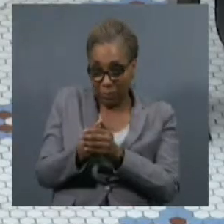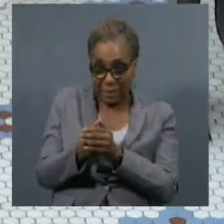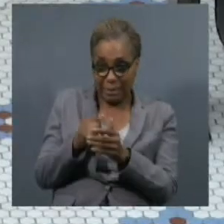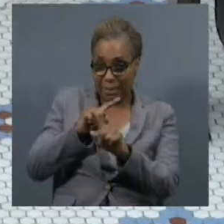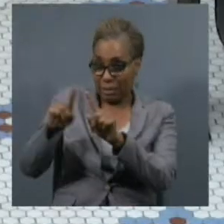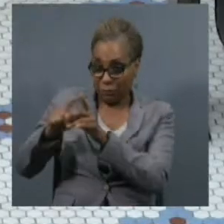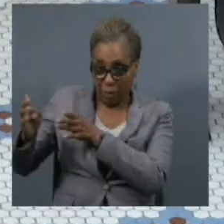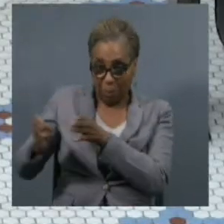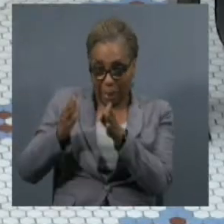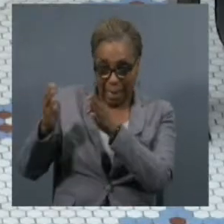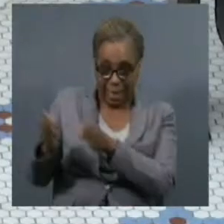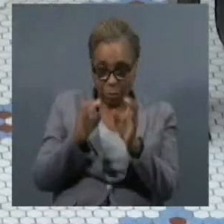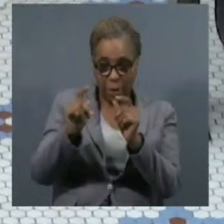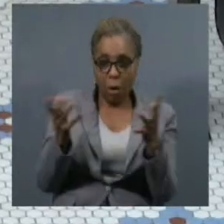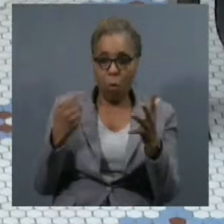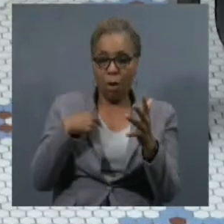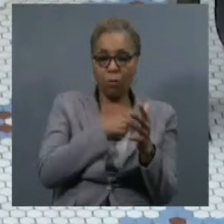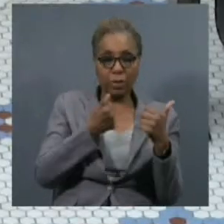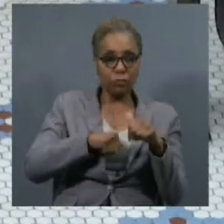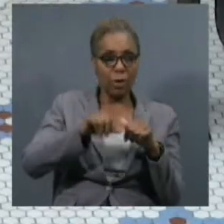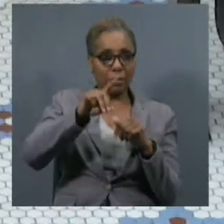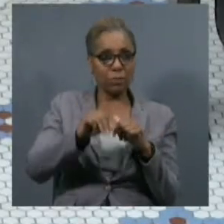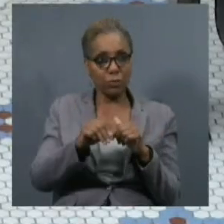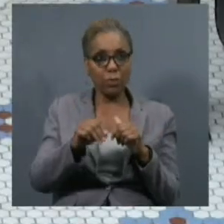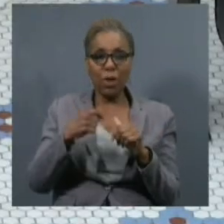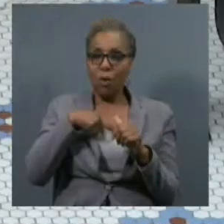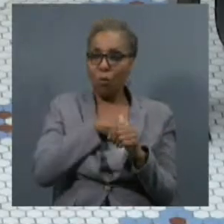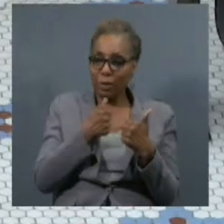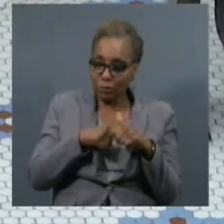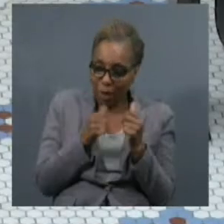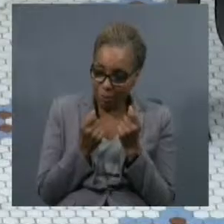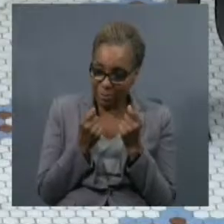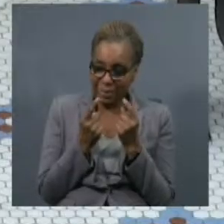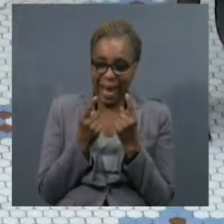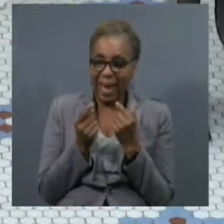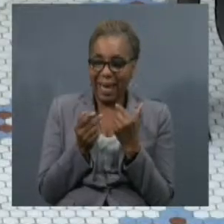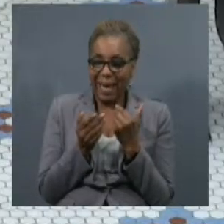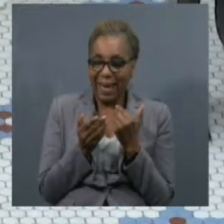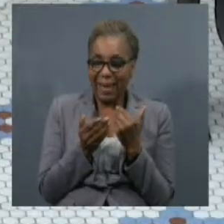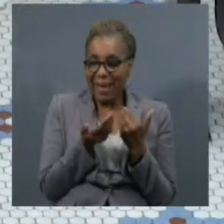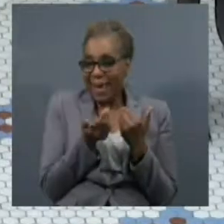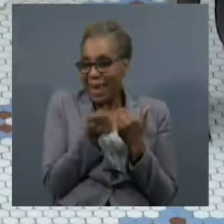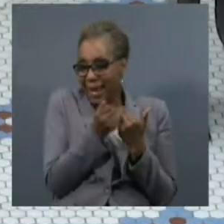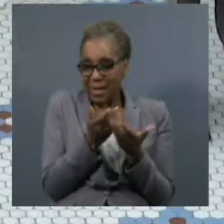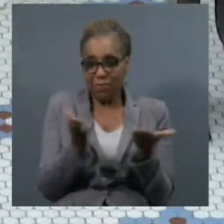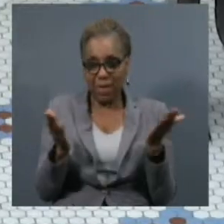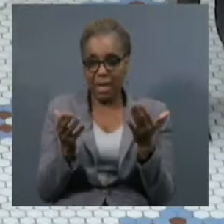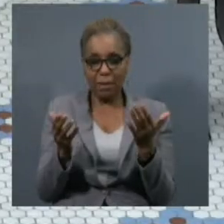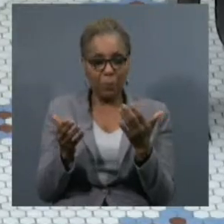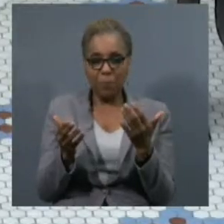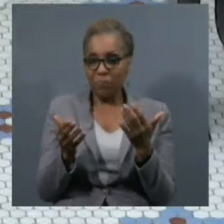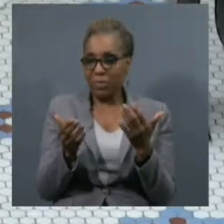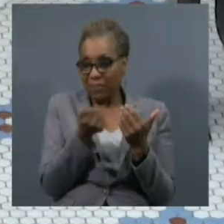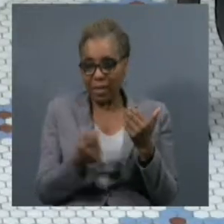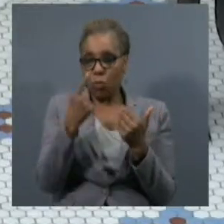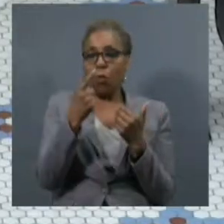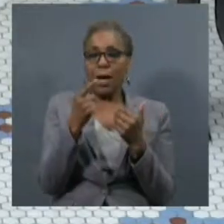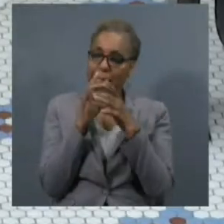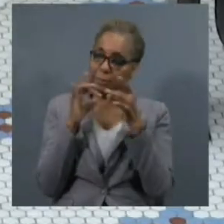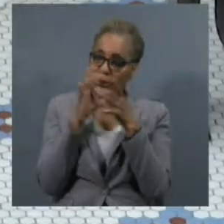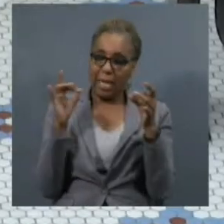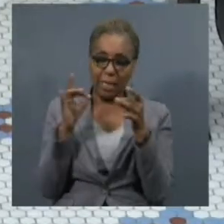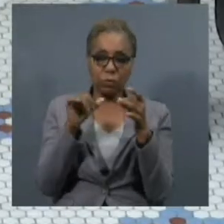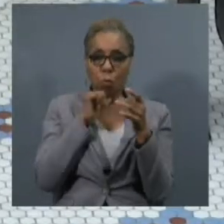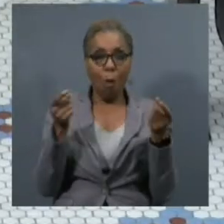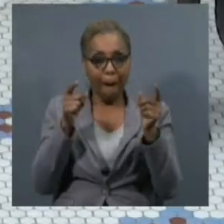And so what we're trying to do is understand that anything that anybody says at this point won't take into effect